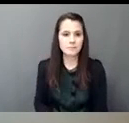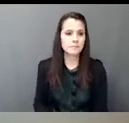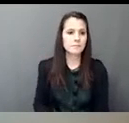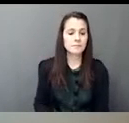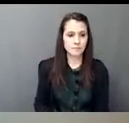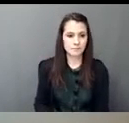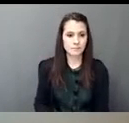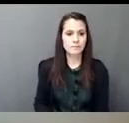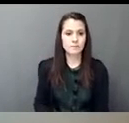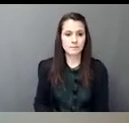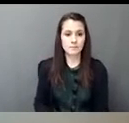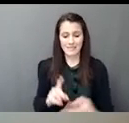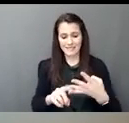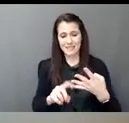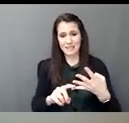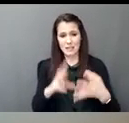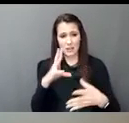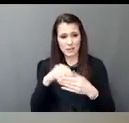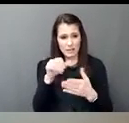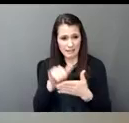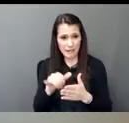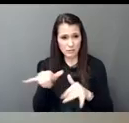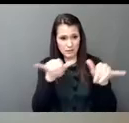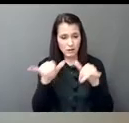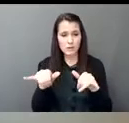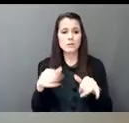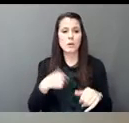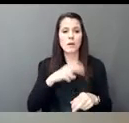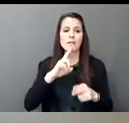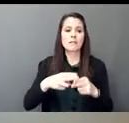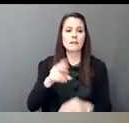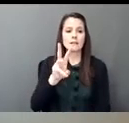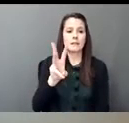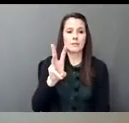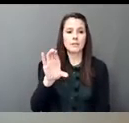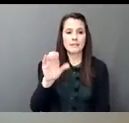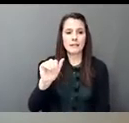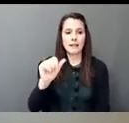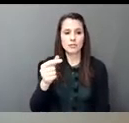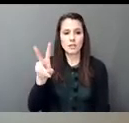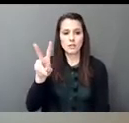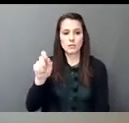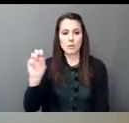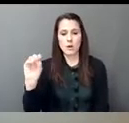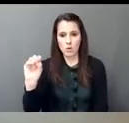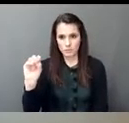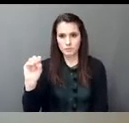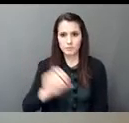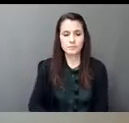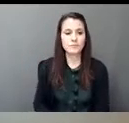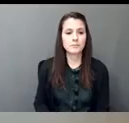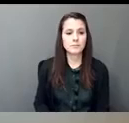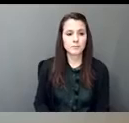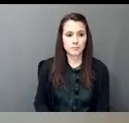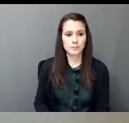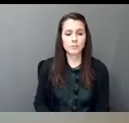Within the digital standards, we refer to WCAG 2.0, WCAG W 2.0. So I want